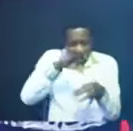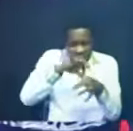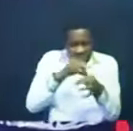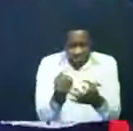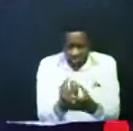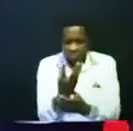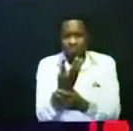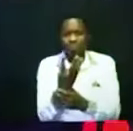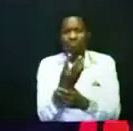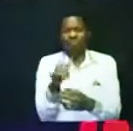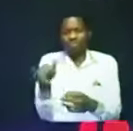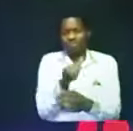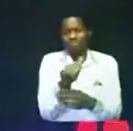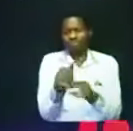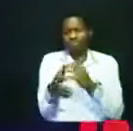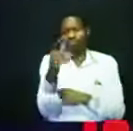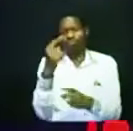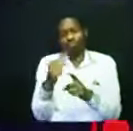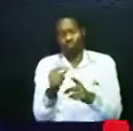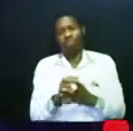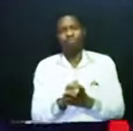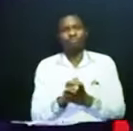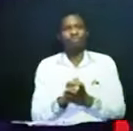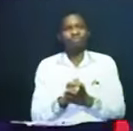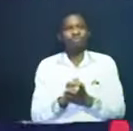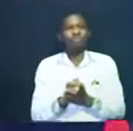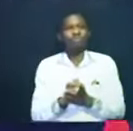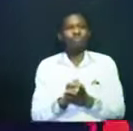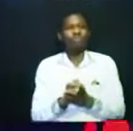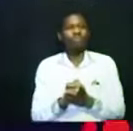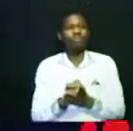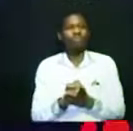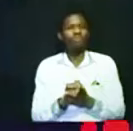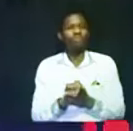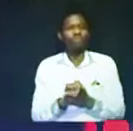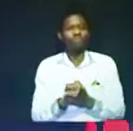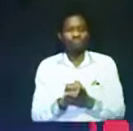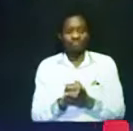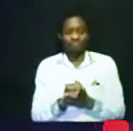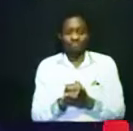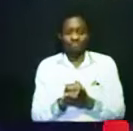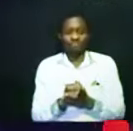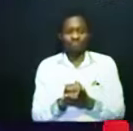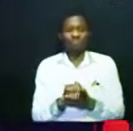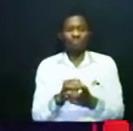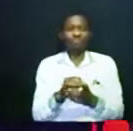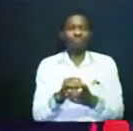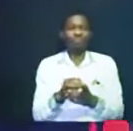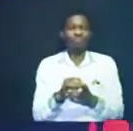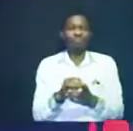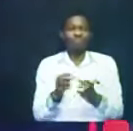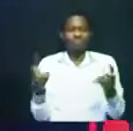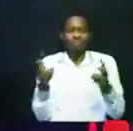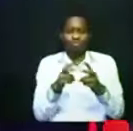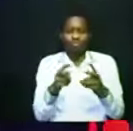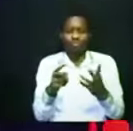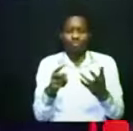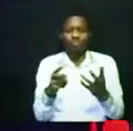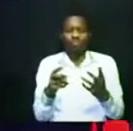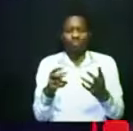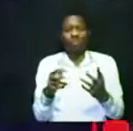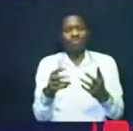word is just as irresistible and effective as the rain and the snow.